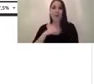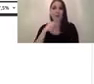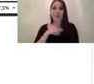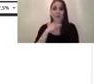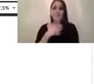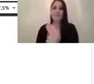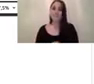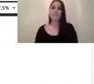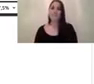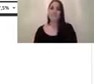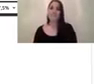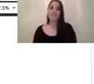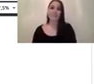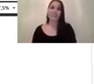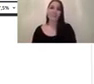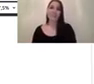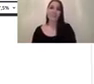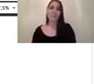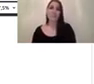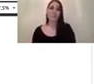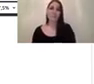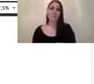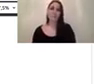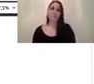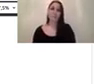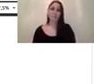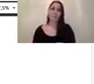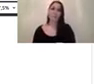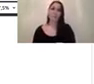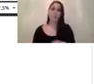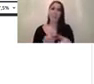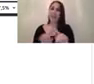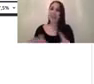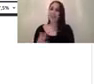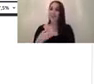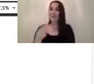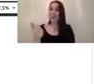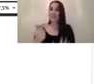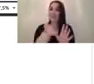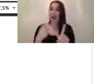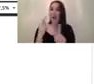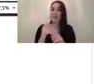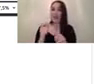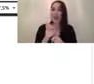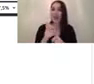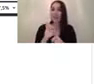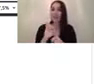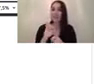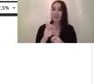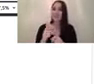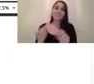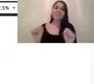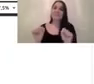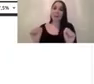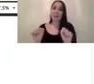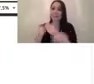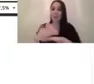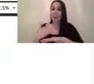applications, like actually, like some of the applications I have been working in the